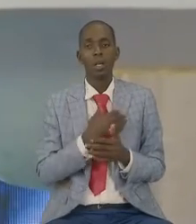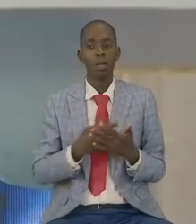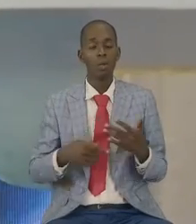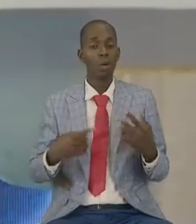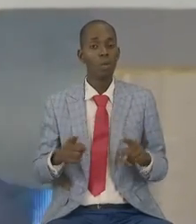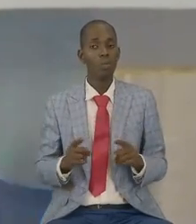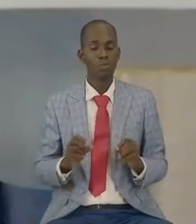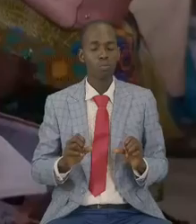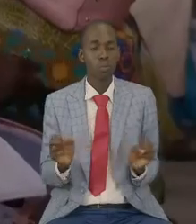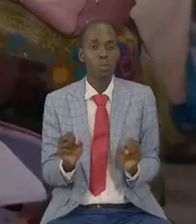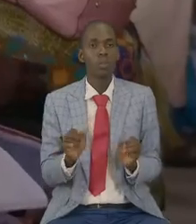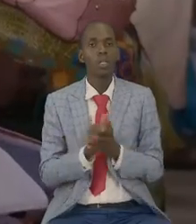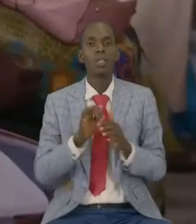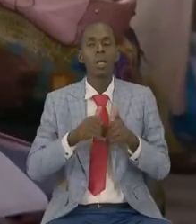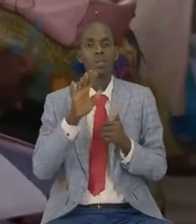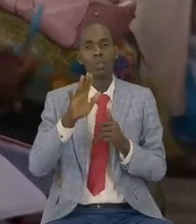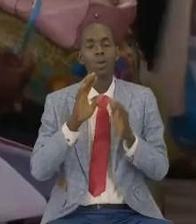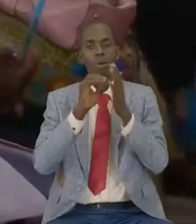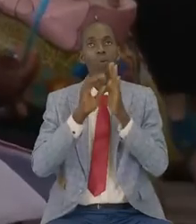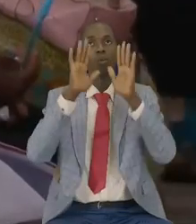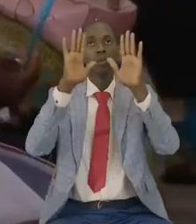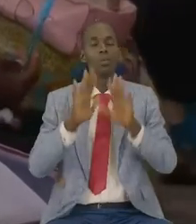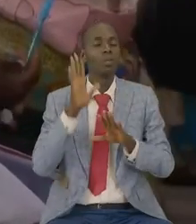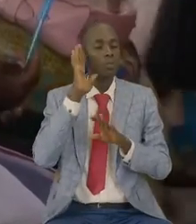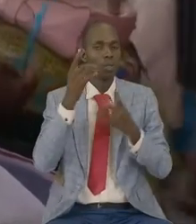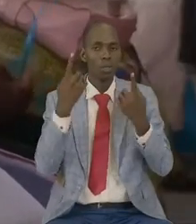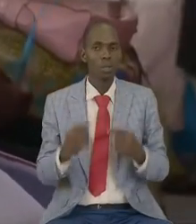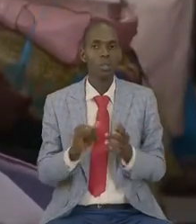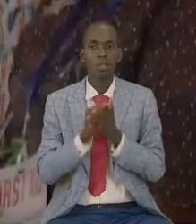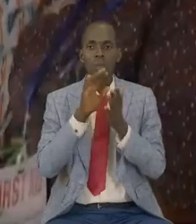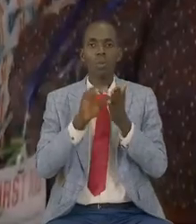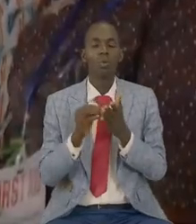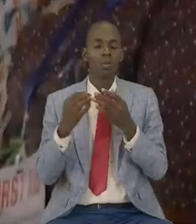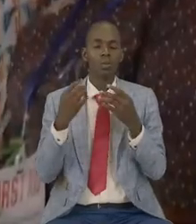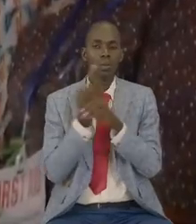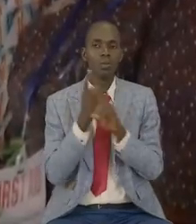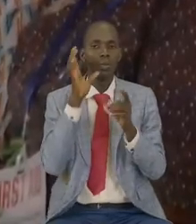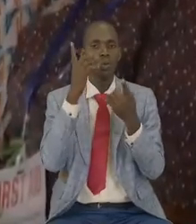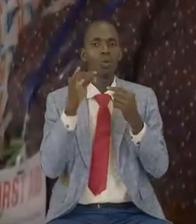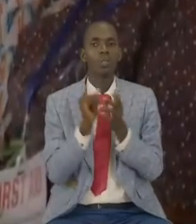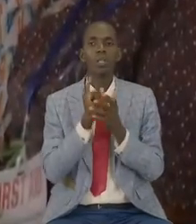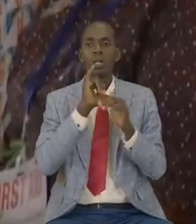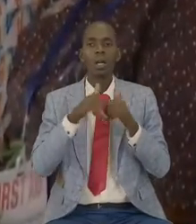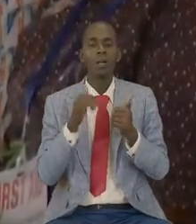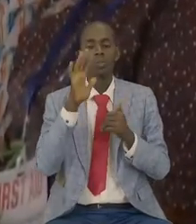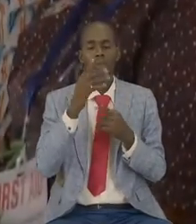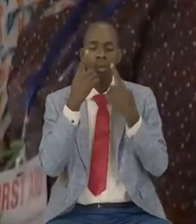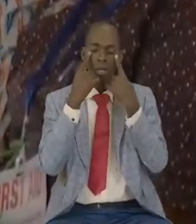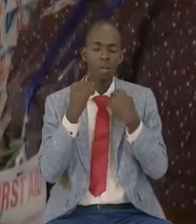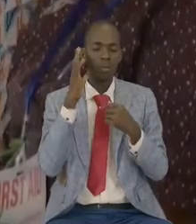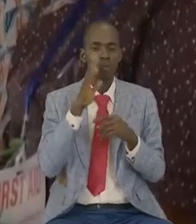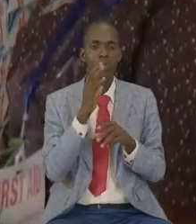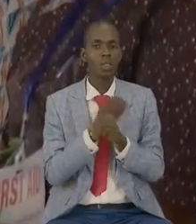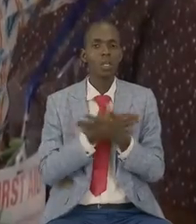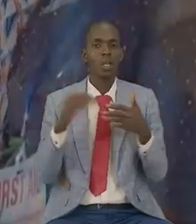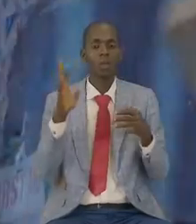your deliverance will come. That's how your solution will come. That's how those tears will be dried up from your